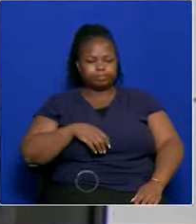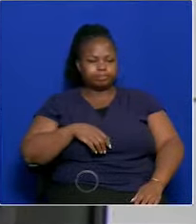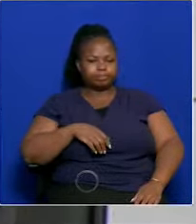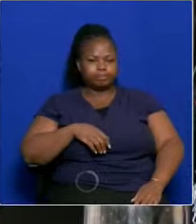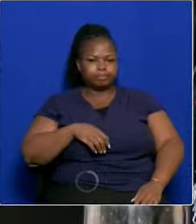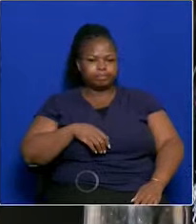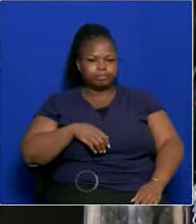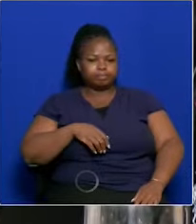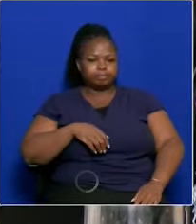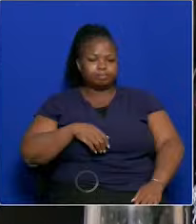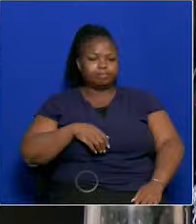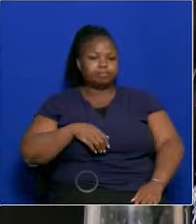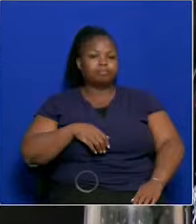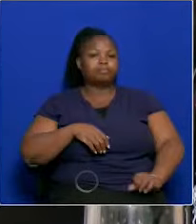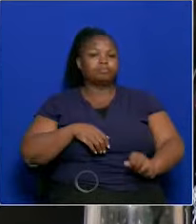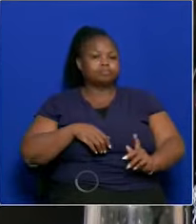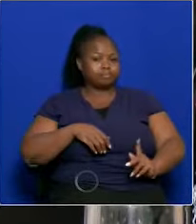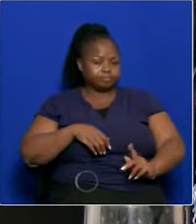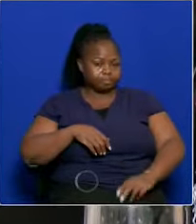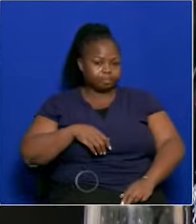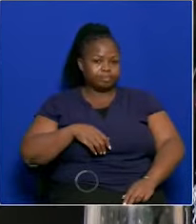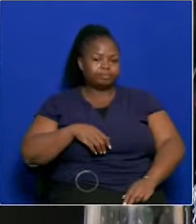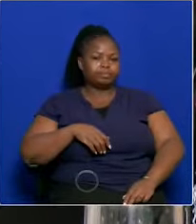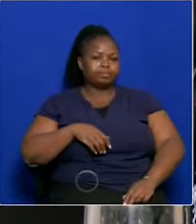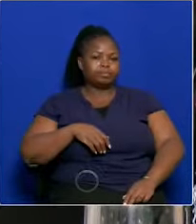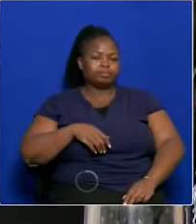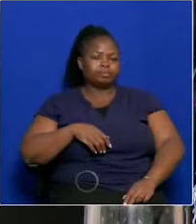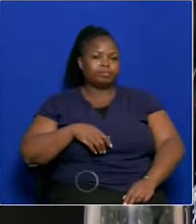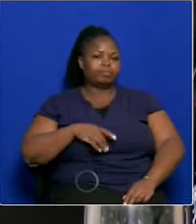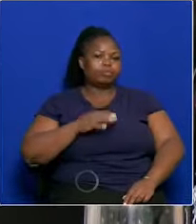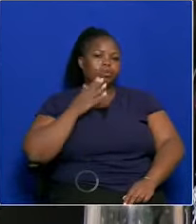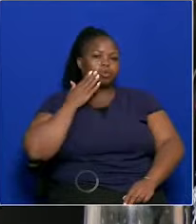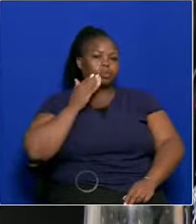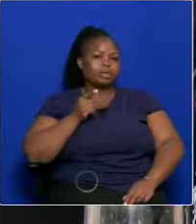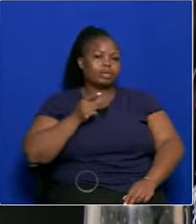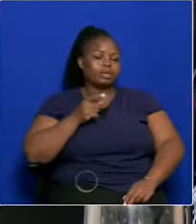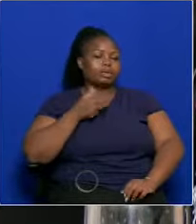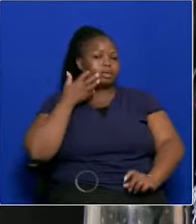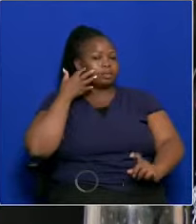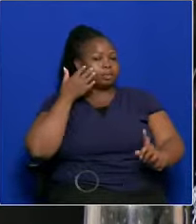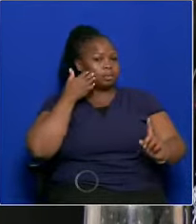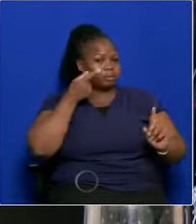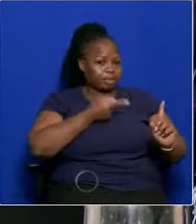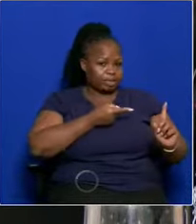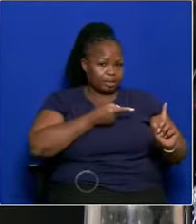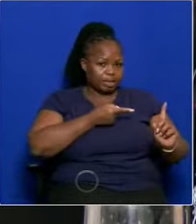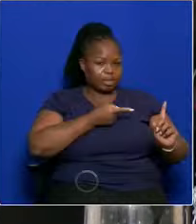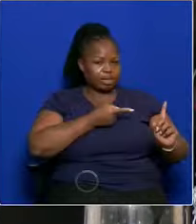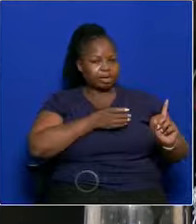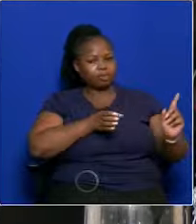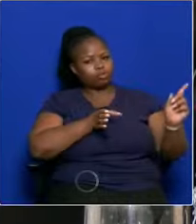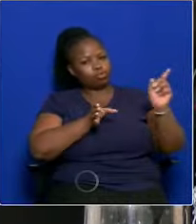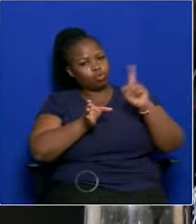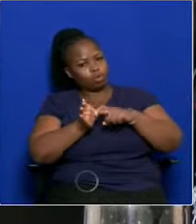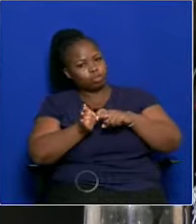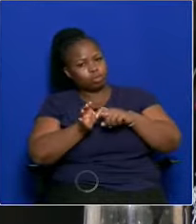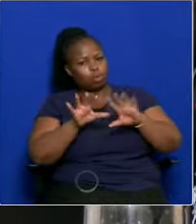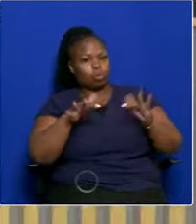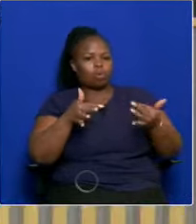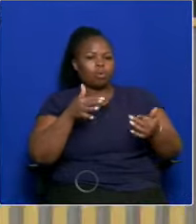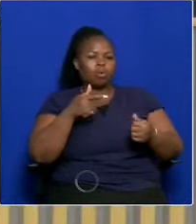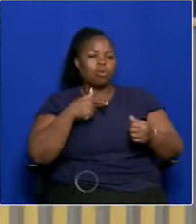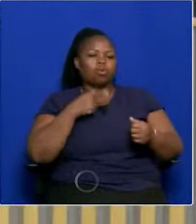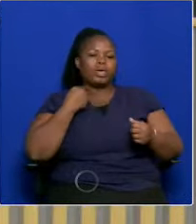Okay, and in these discussions where Mr. Matlala joins you or you find them there, what were the